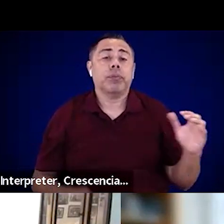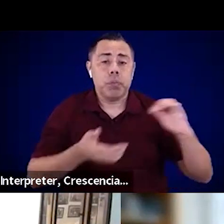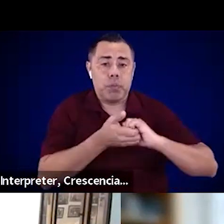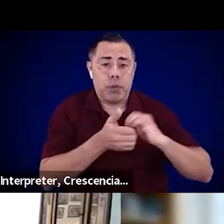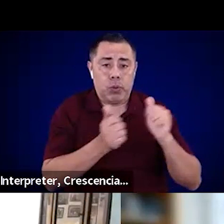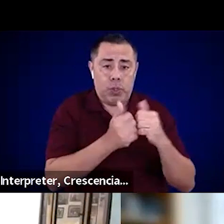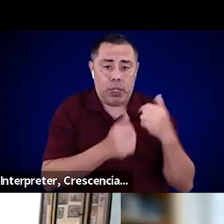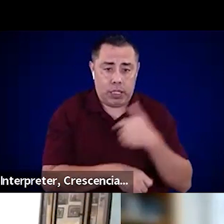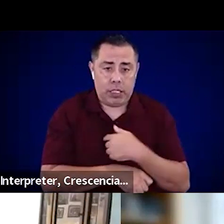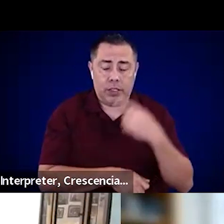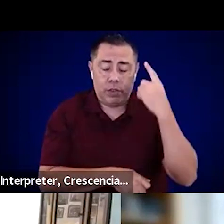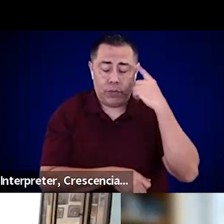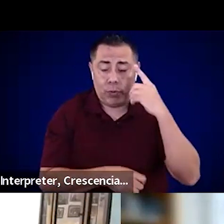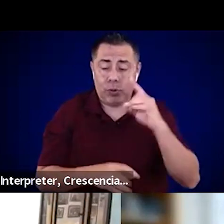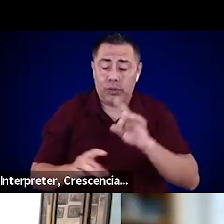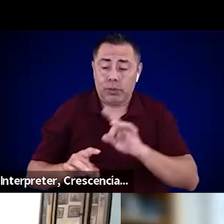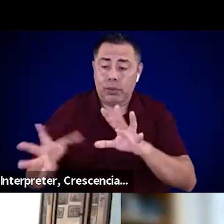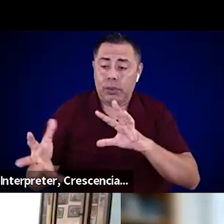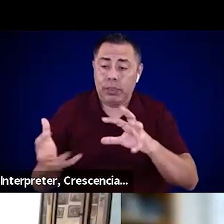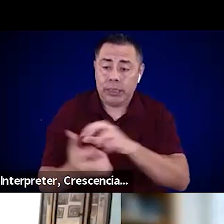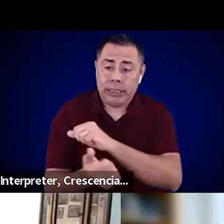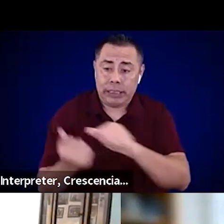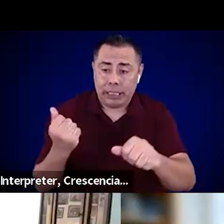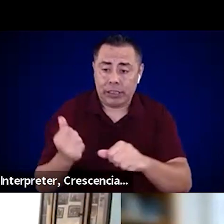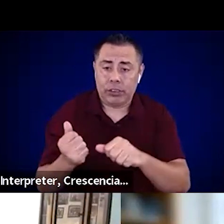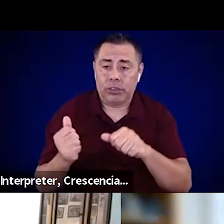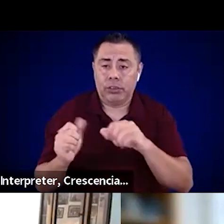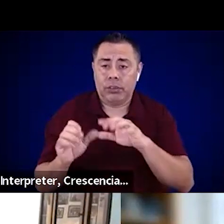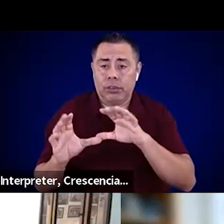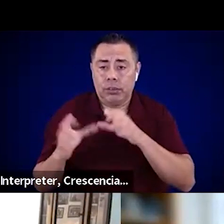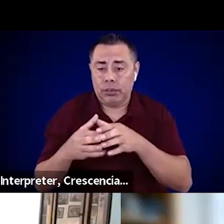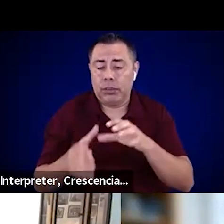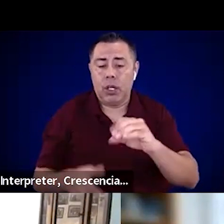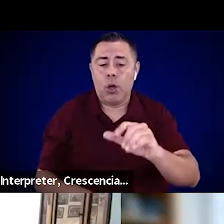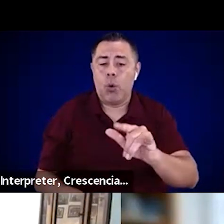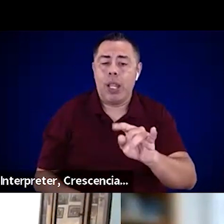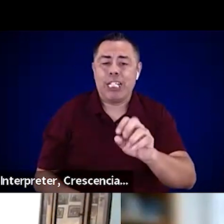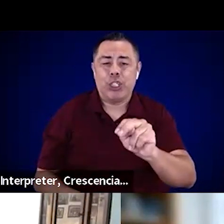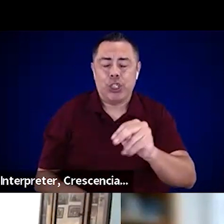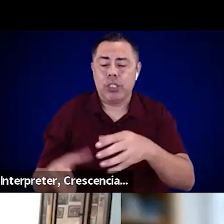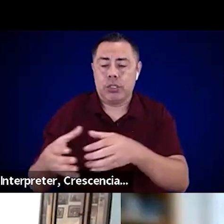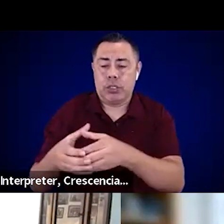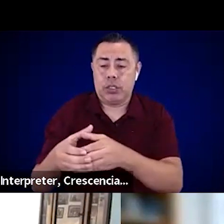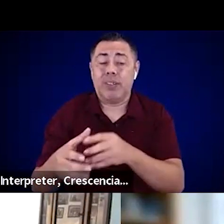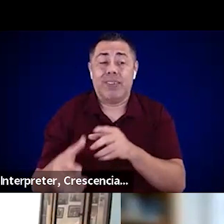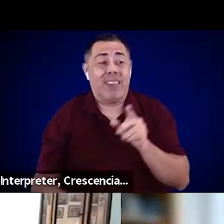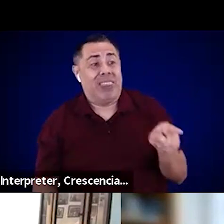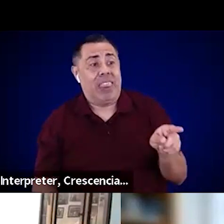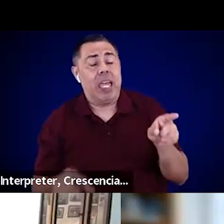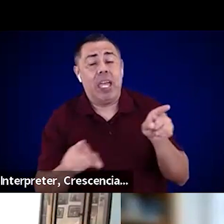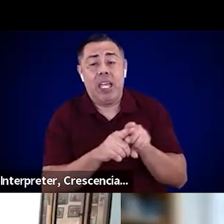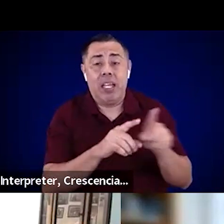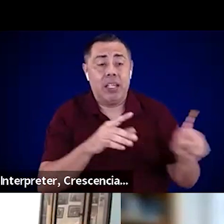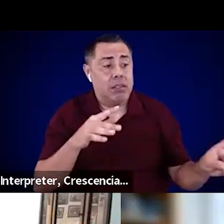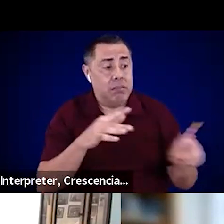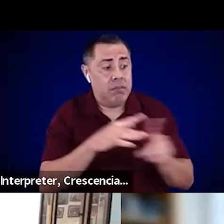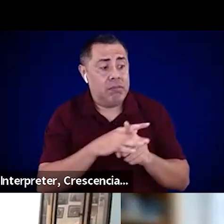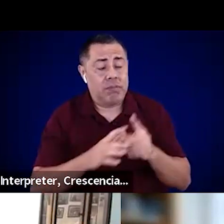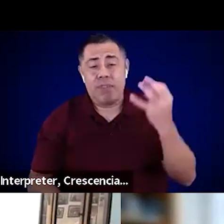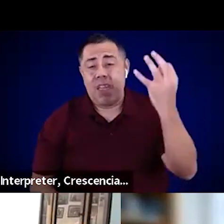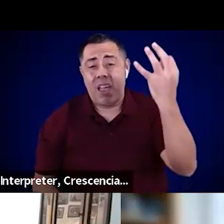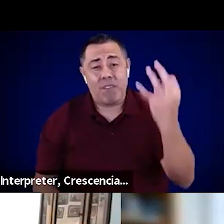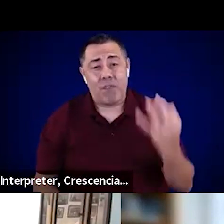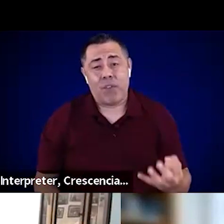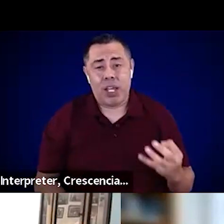also in the office with me every Friday in person. You know, helping to plan joint preparedness projects and have